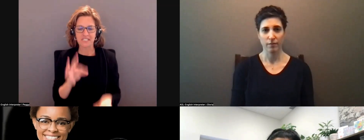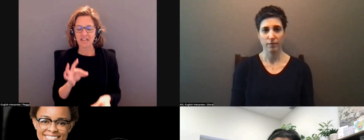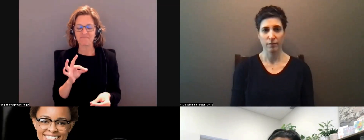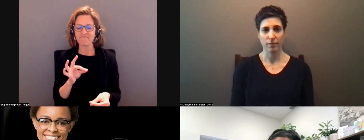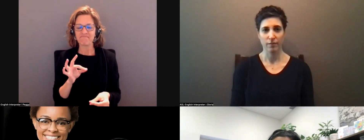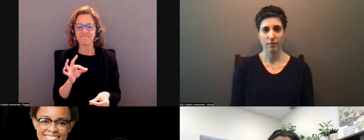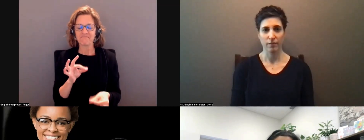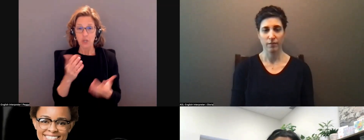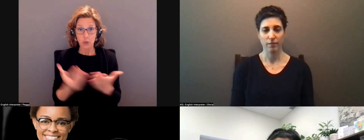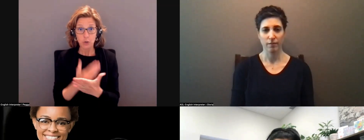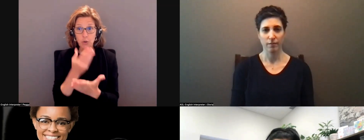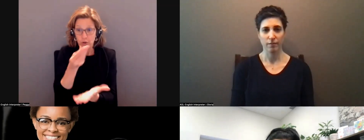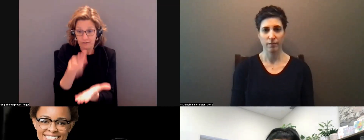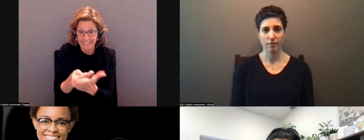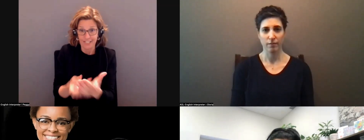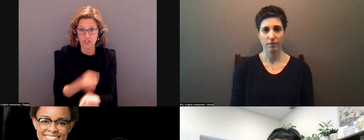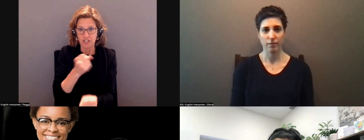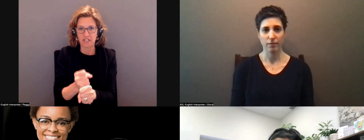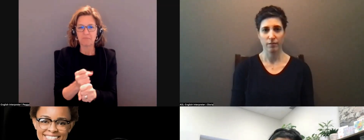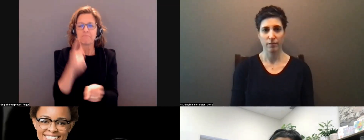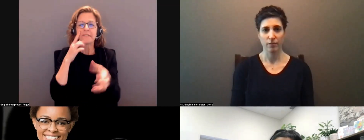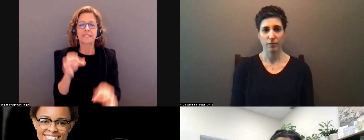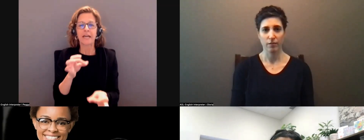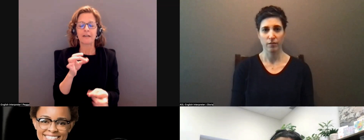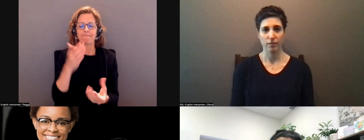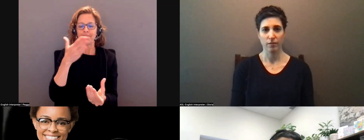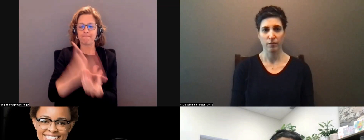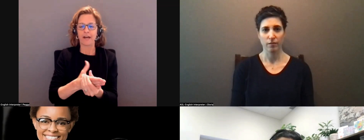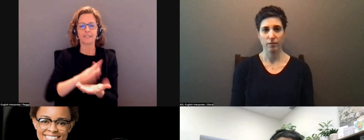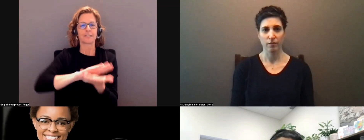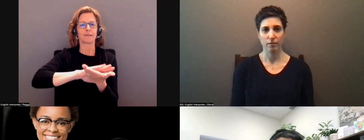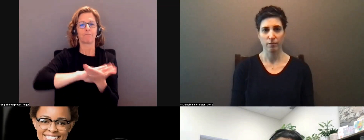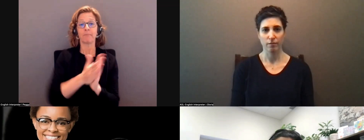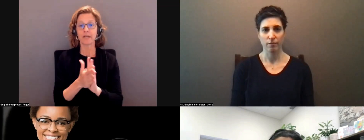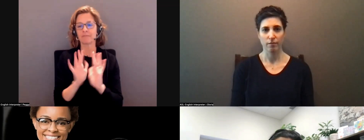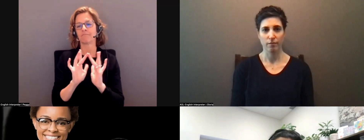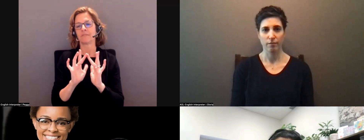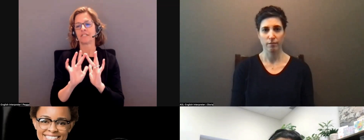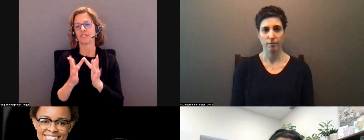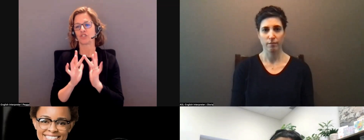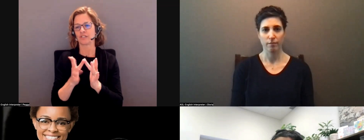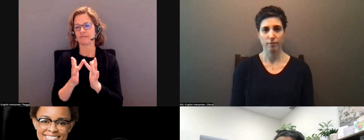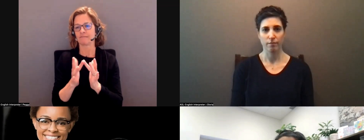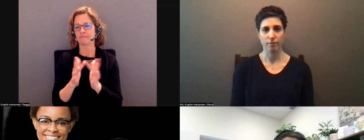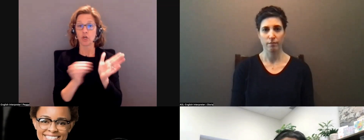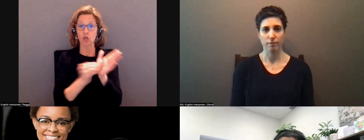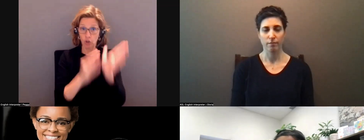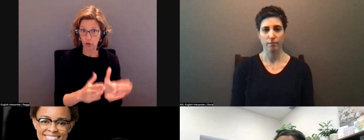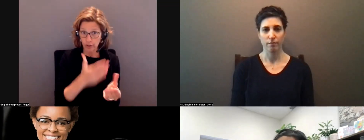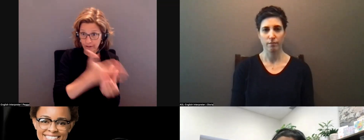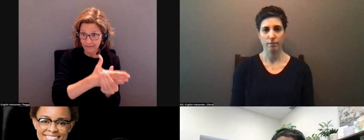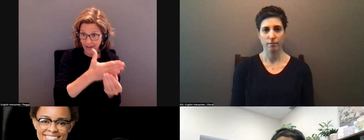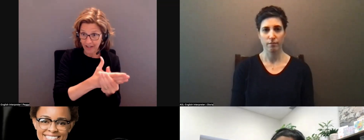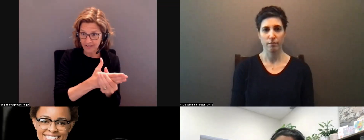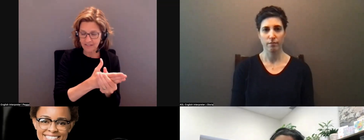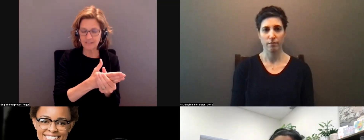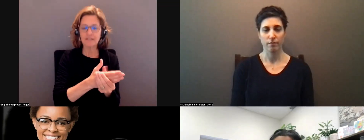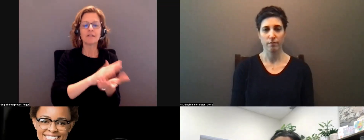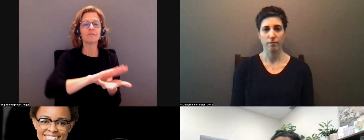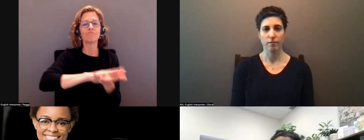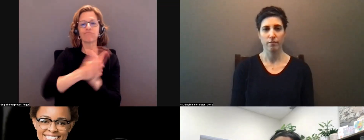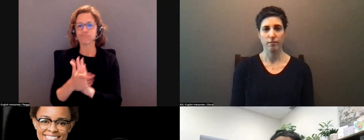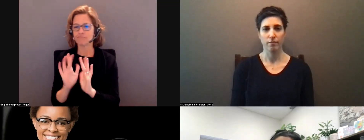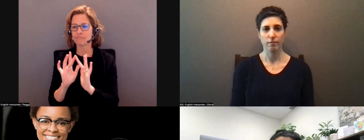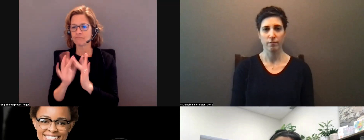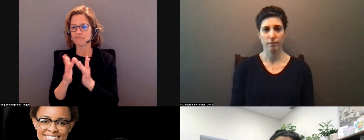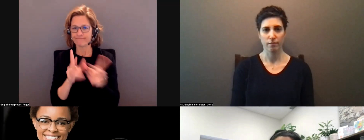new fiscal with all digitized files. So that was a lot of learner files that were converted over,